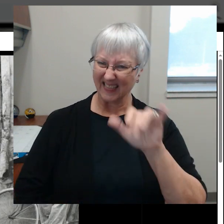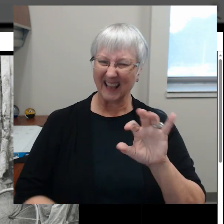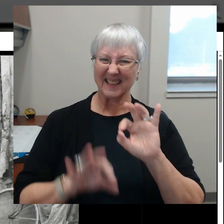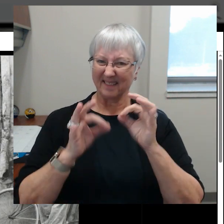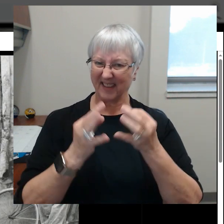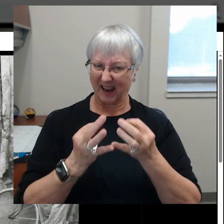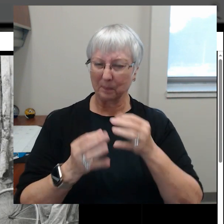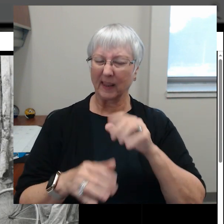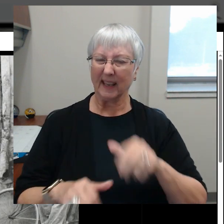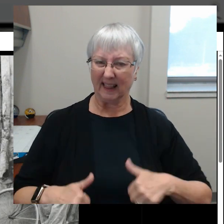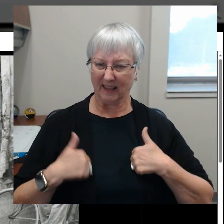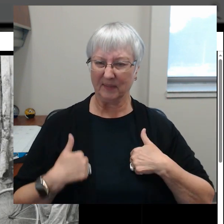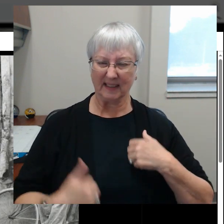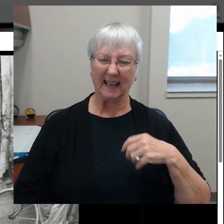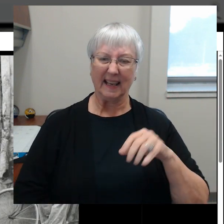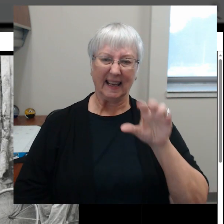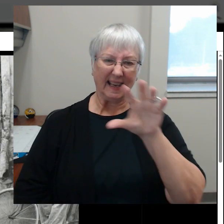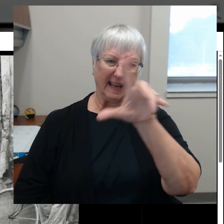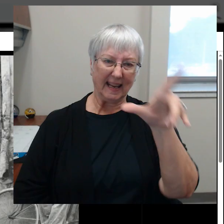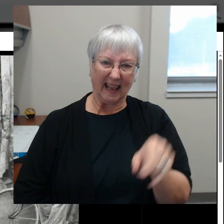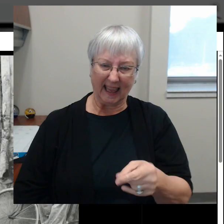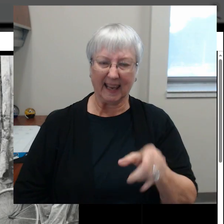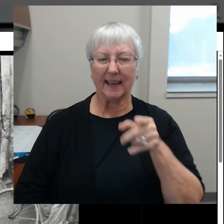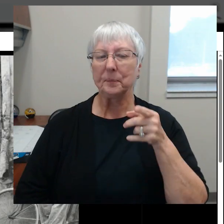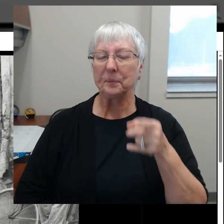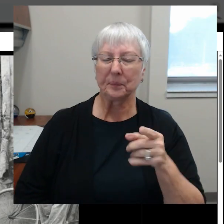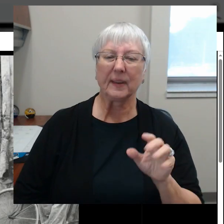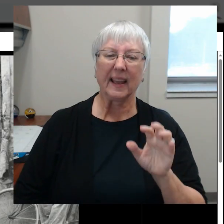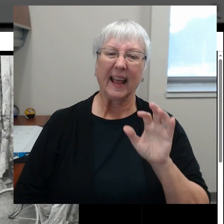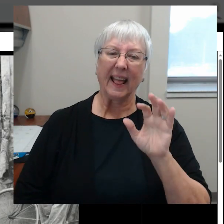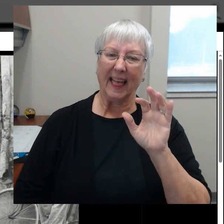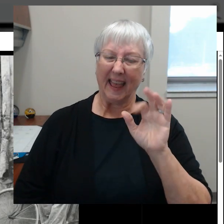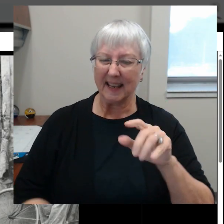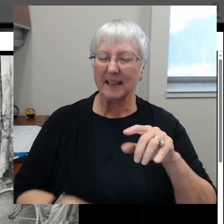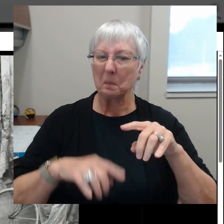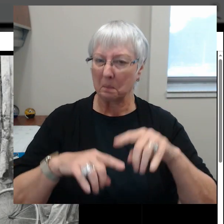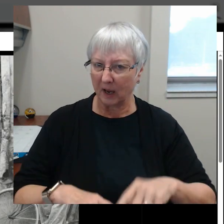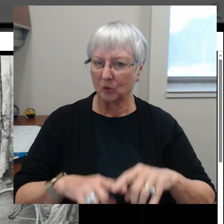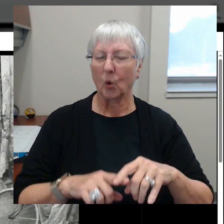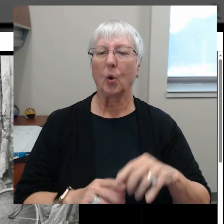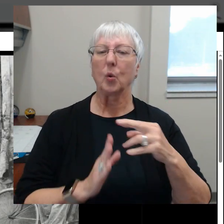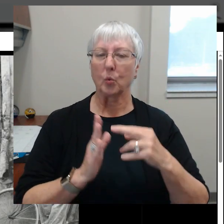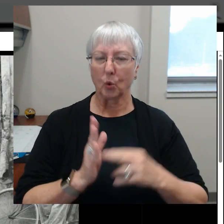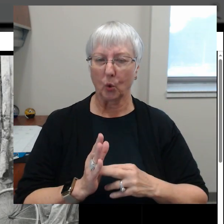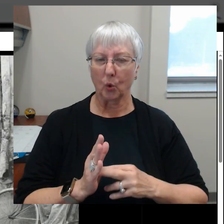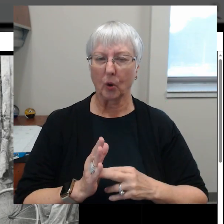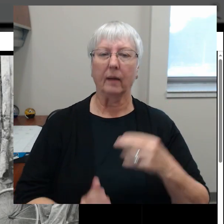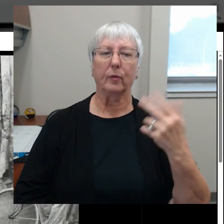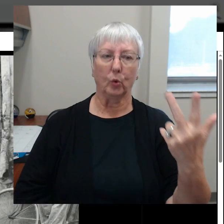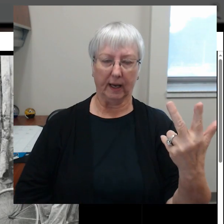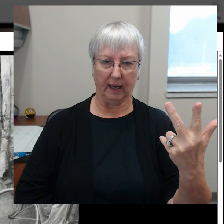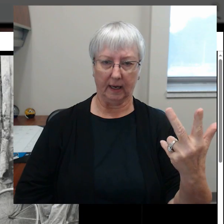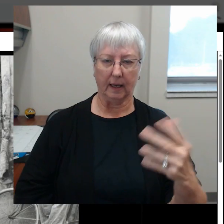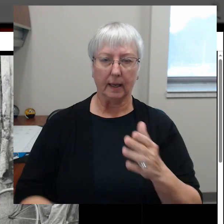dynamic and compelling with an asymmetrical layout based on the rule of thirds. Strand not only divided